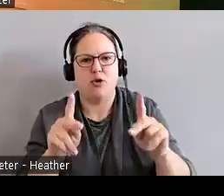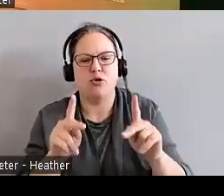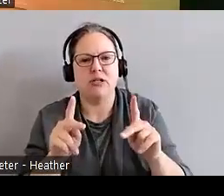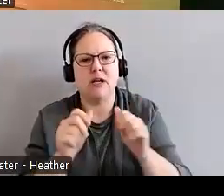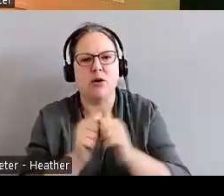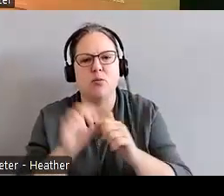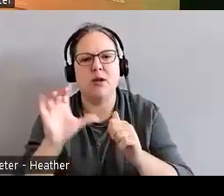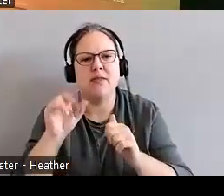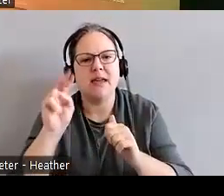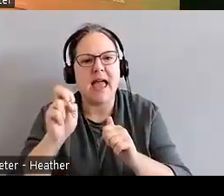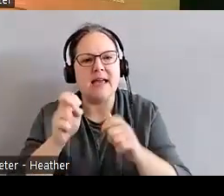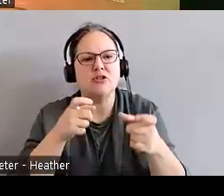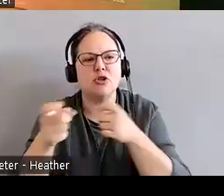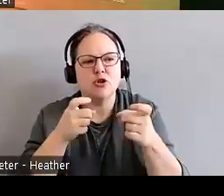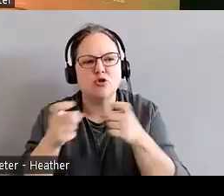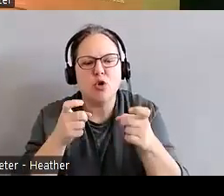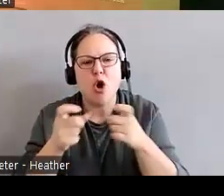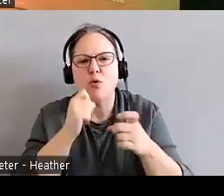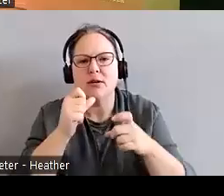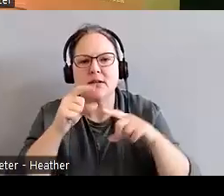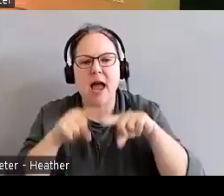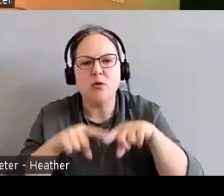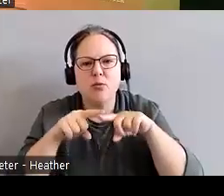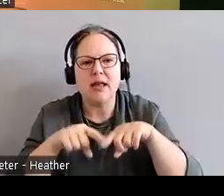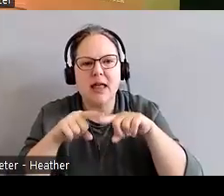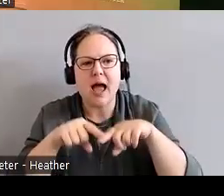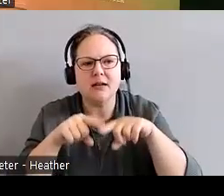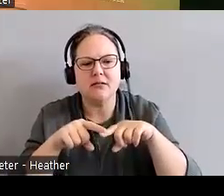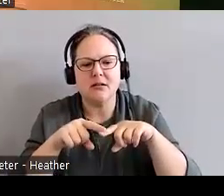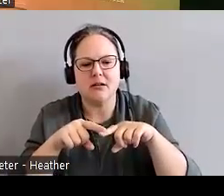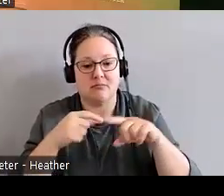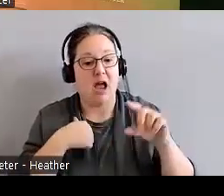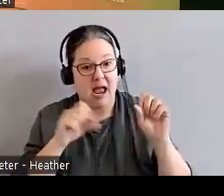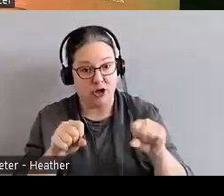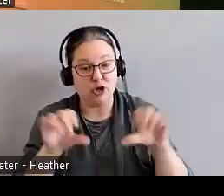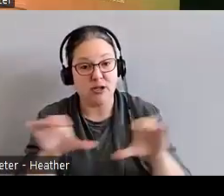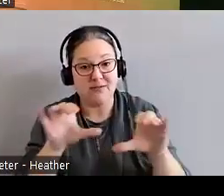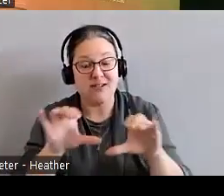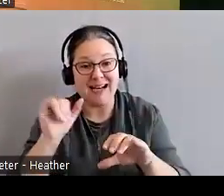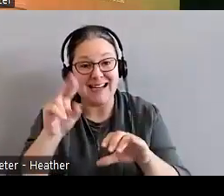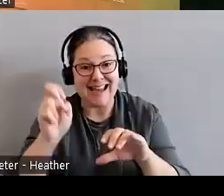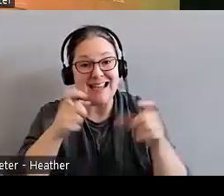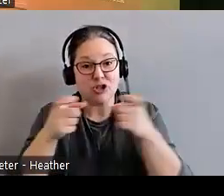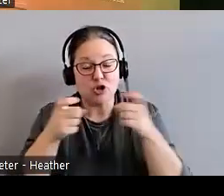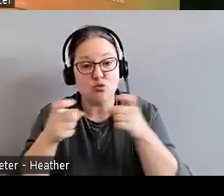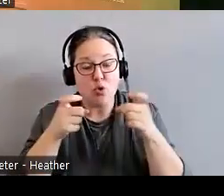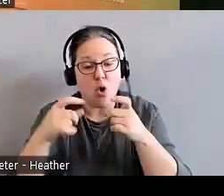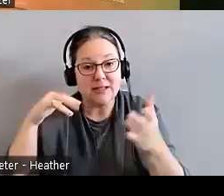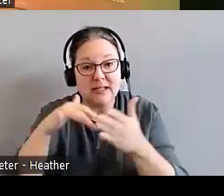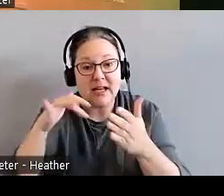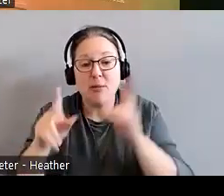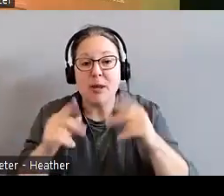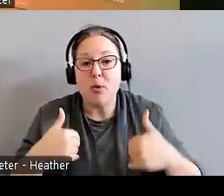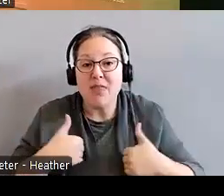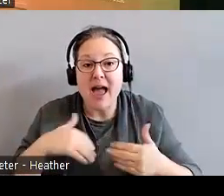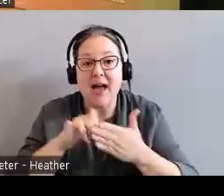study too. Rather than relying on transcranial Doppler, I could have done case control study, people who develop post-CABS